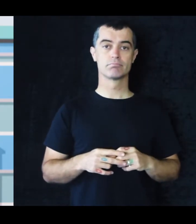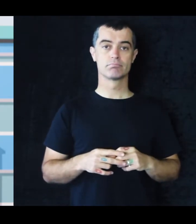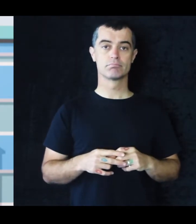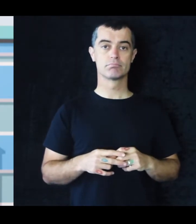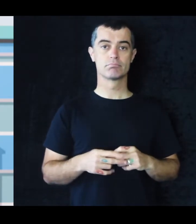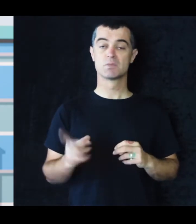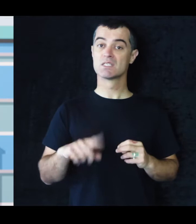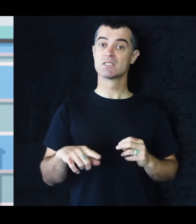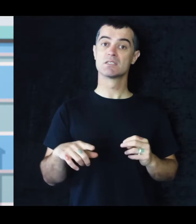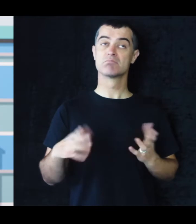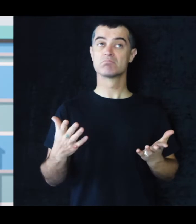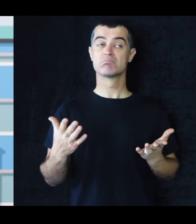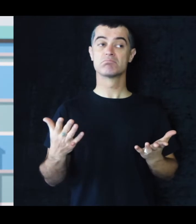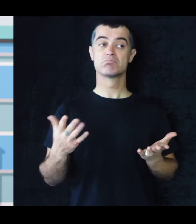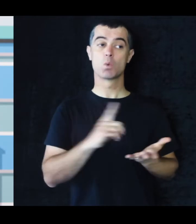And whilst